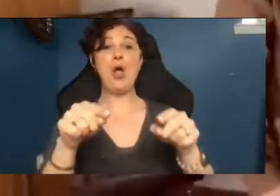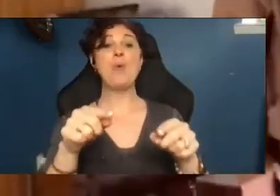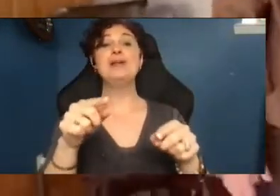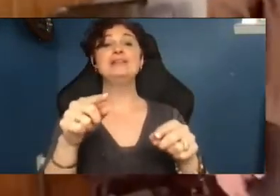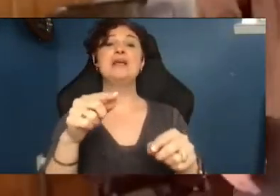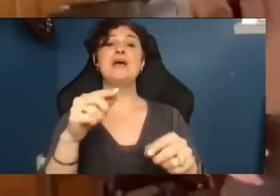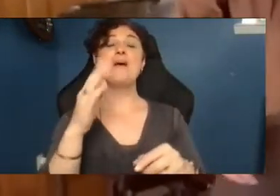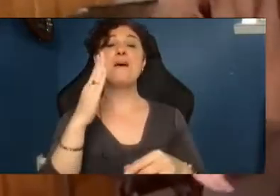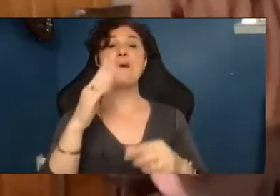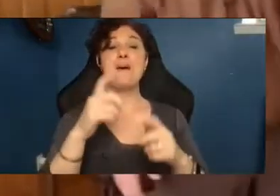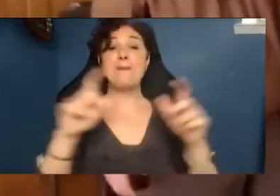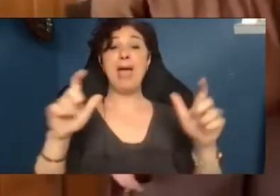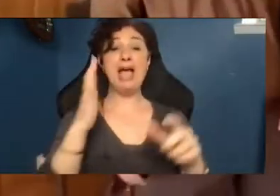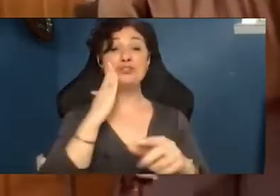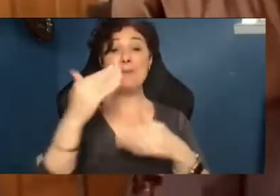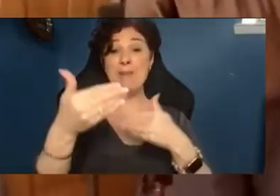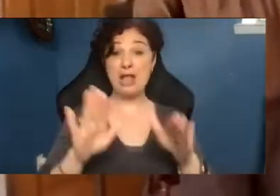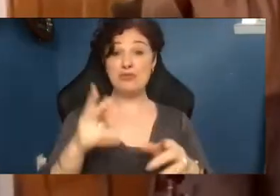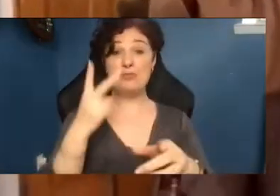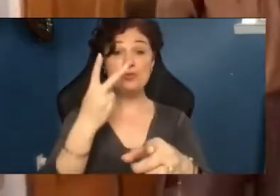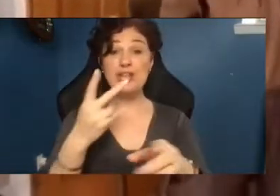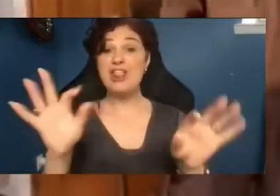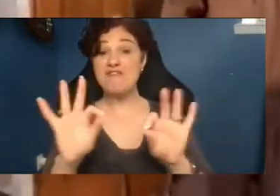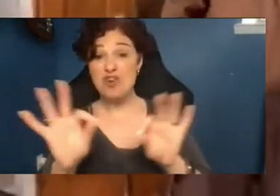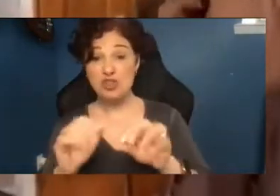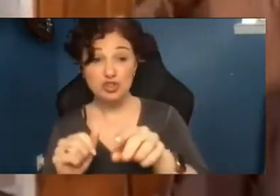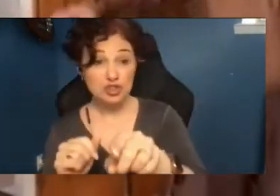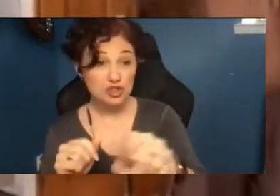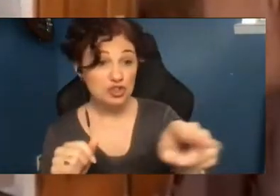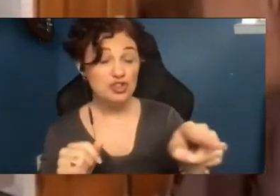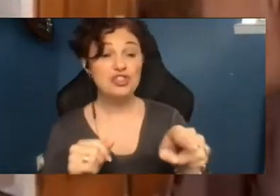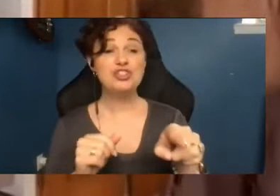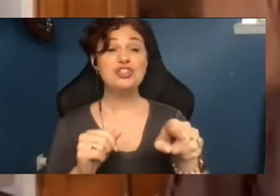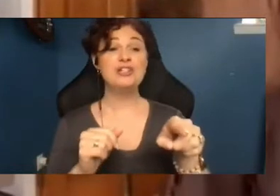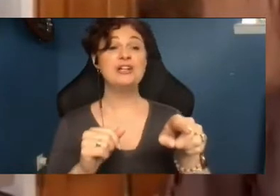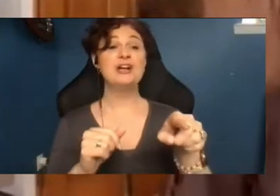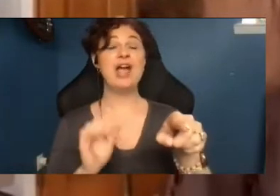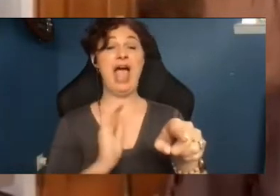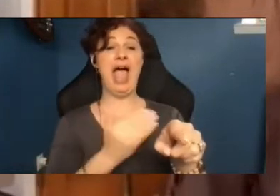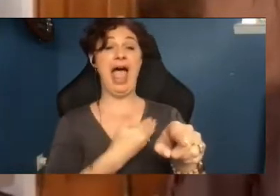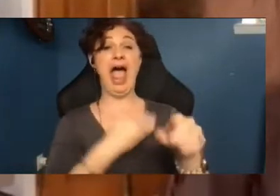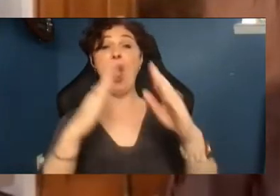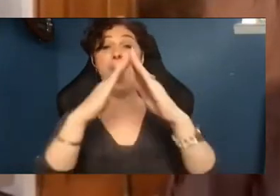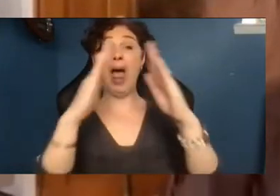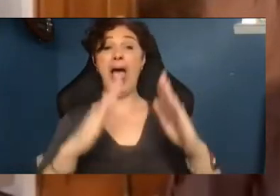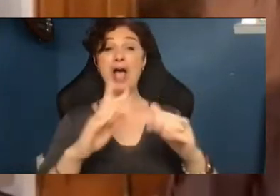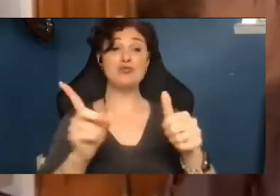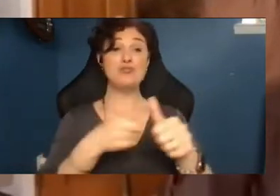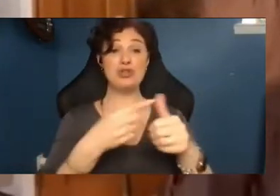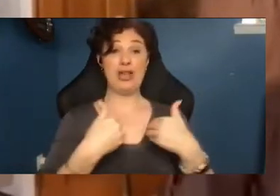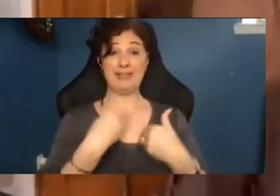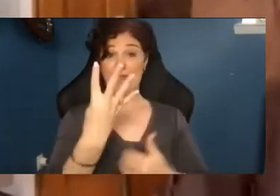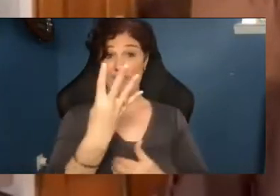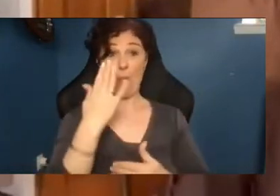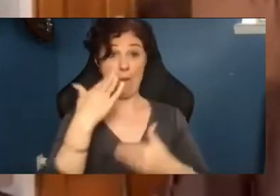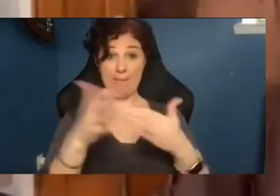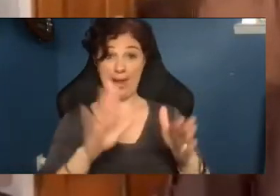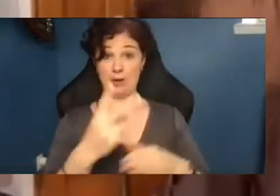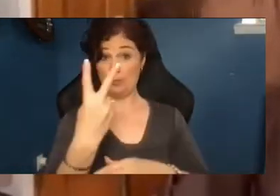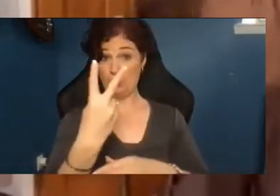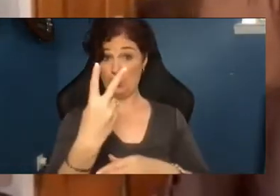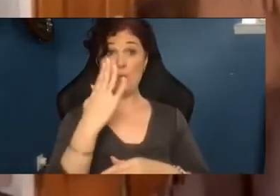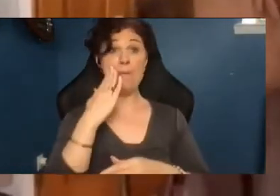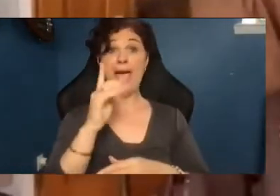master bedroom. We can see some of the furniture in here. Our house originally has 4 bedrooms. There's 2